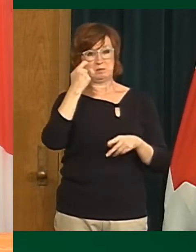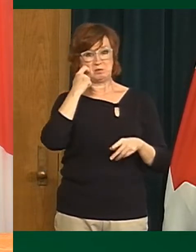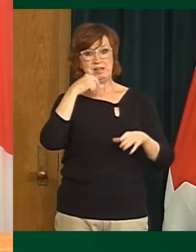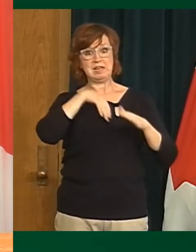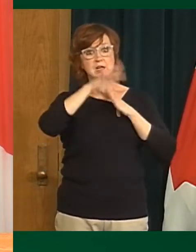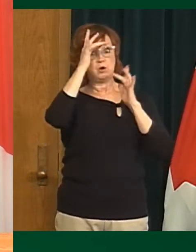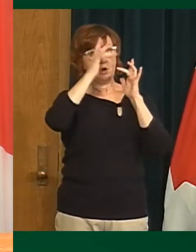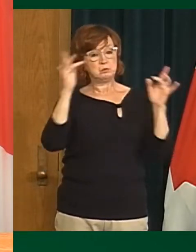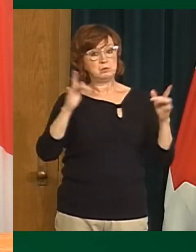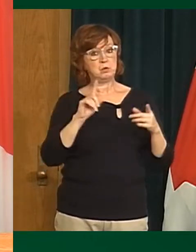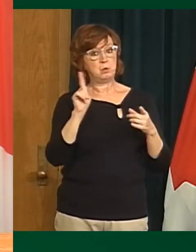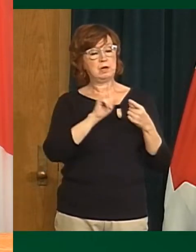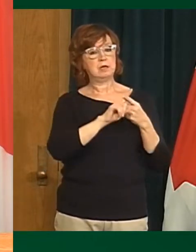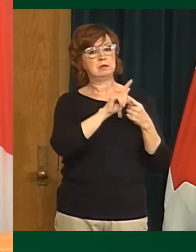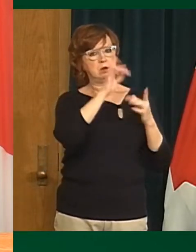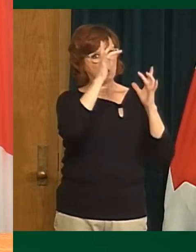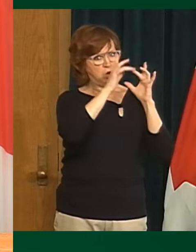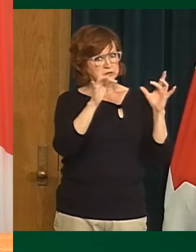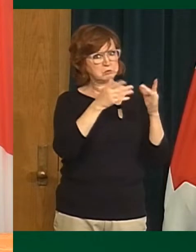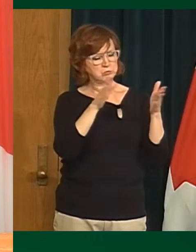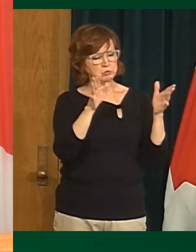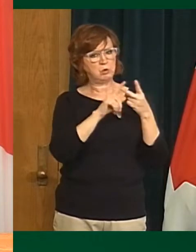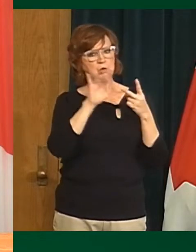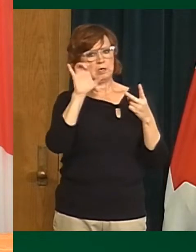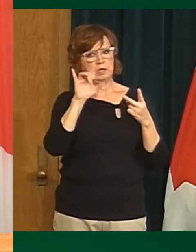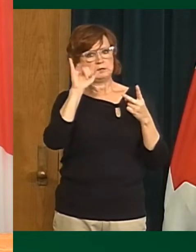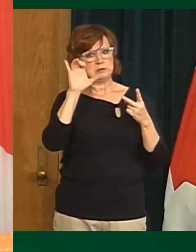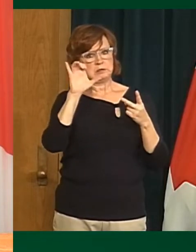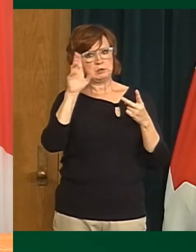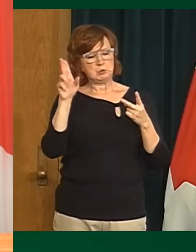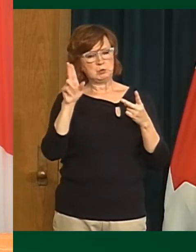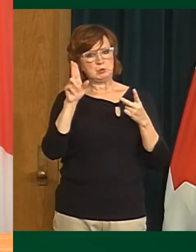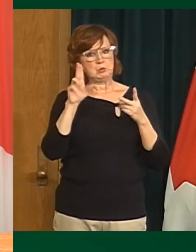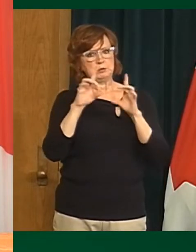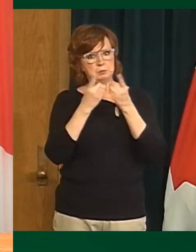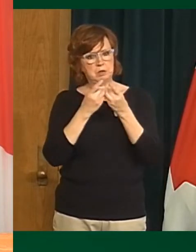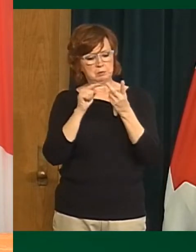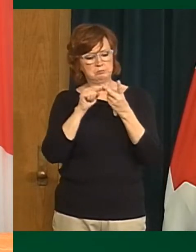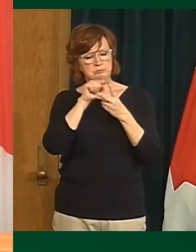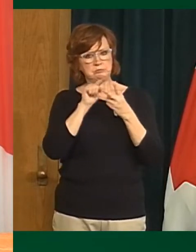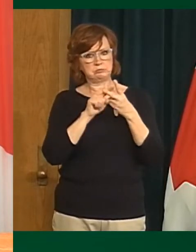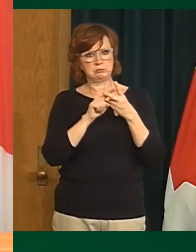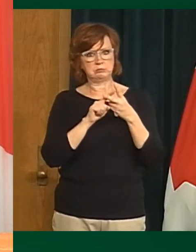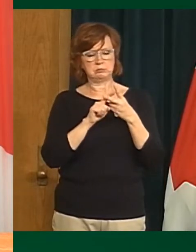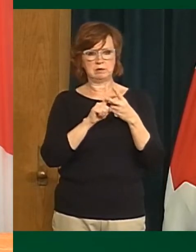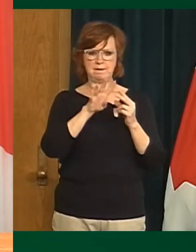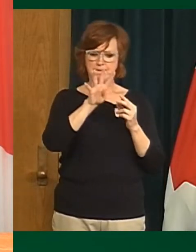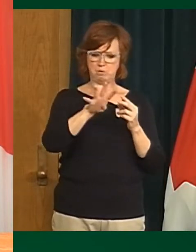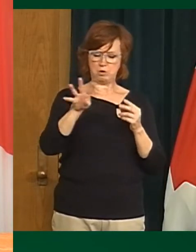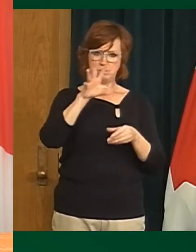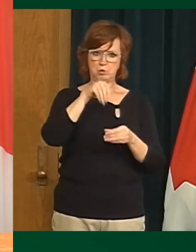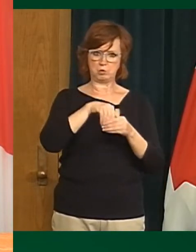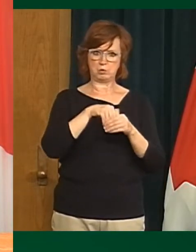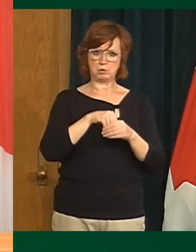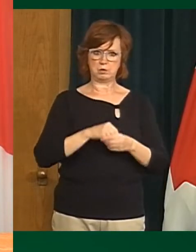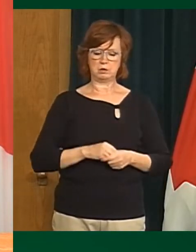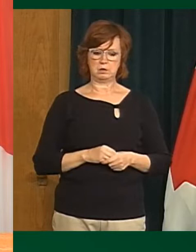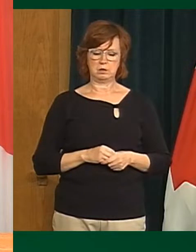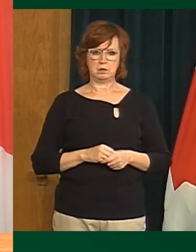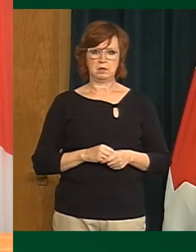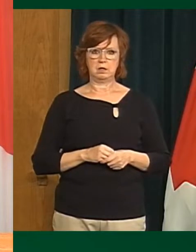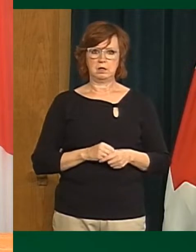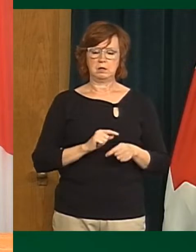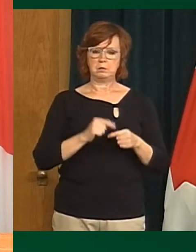and we will get further detail on how long were people hospitalized, but hospitalizations have occurred in every age